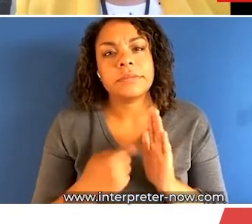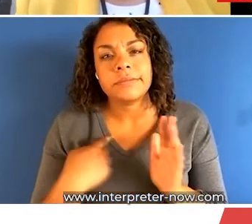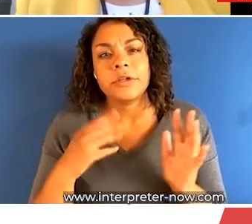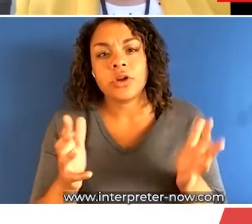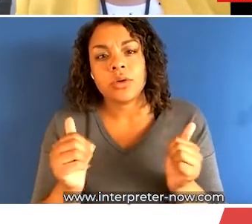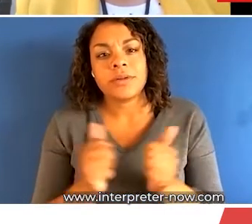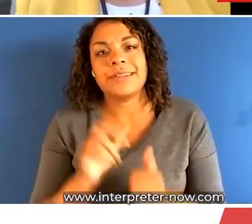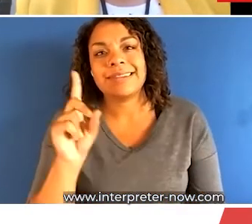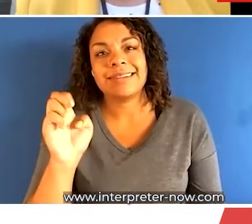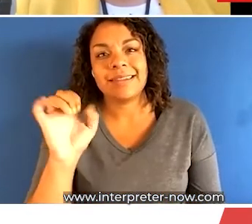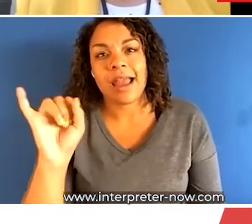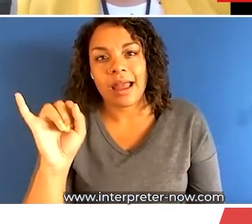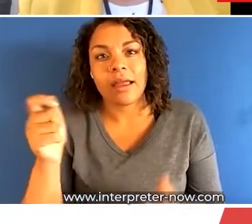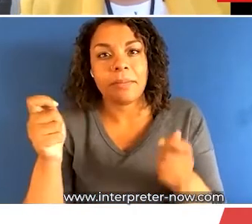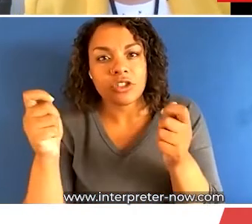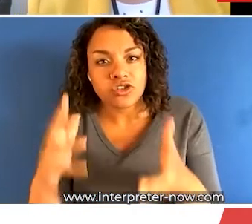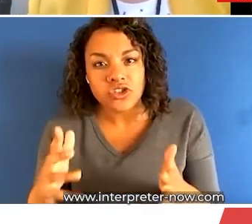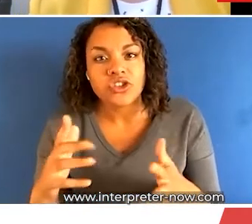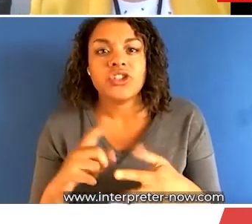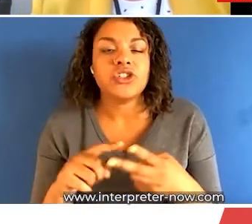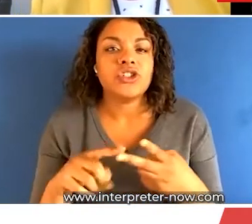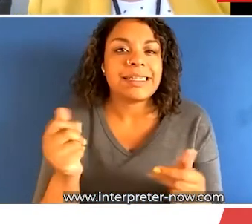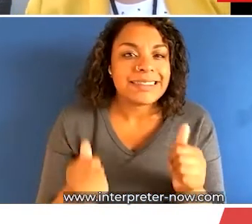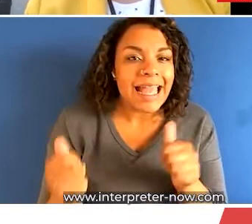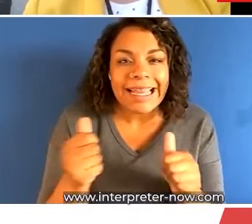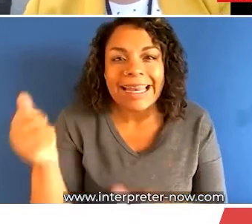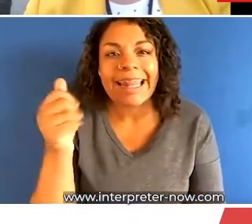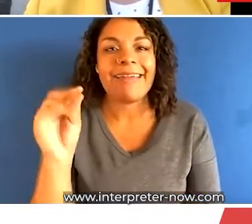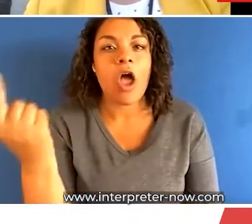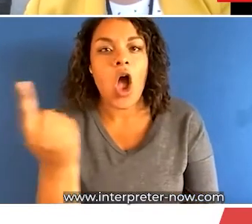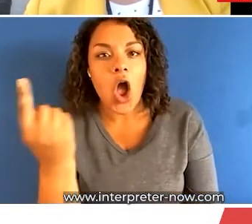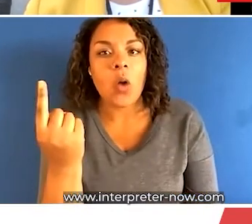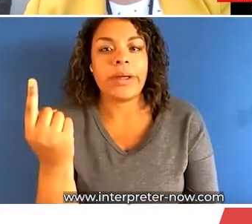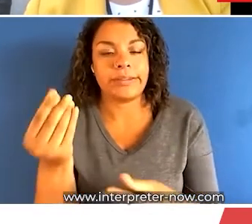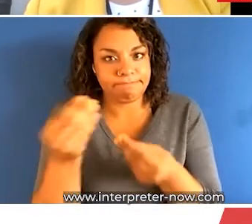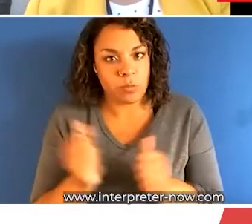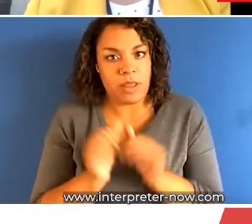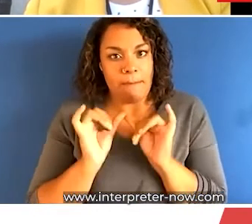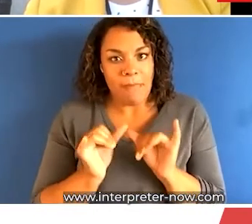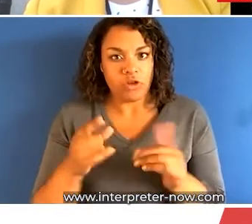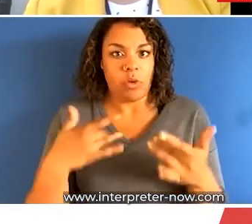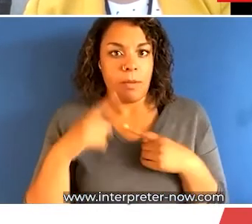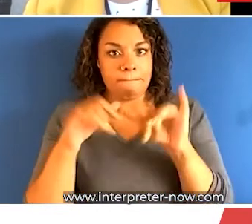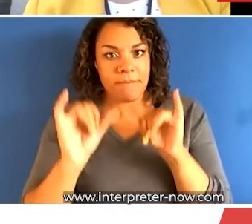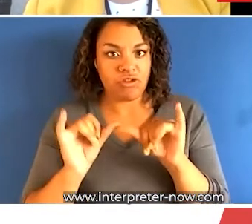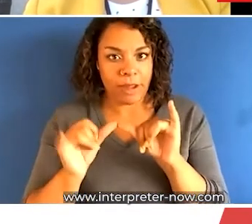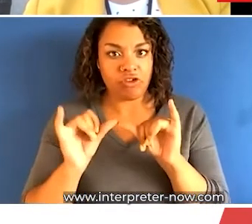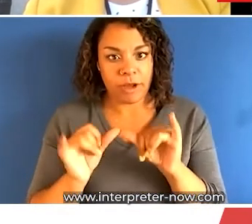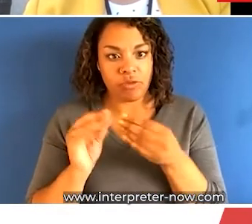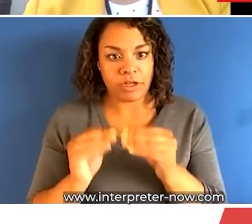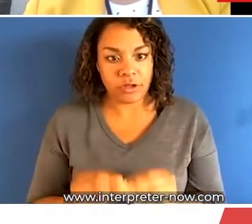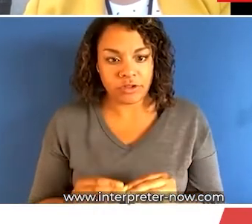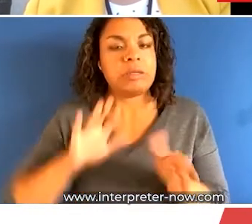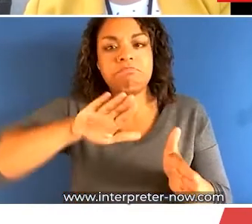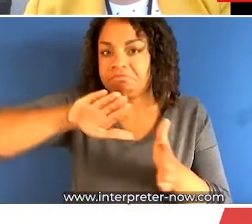DEI managers and executives, and they always come with their metrics. They're worried about their metrics. Let's forget for a second